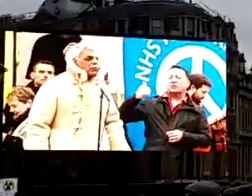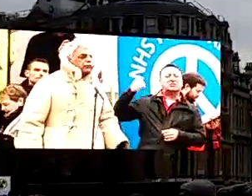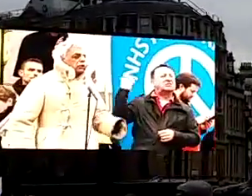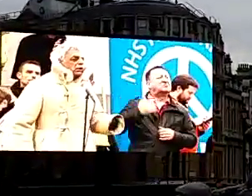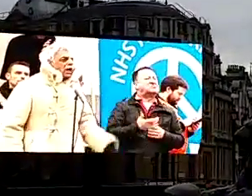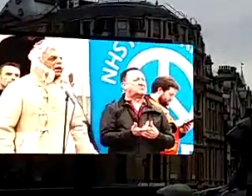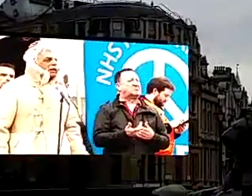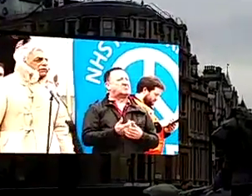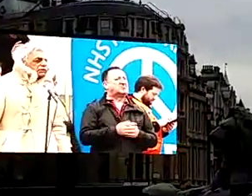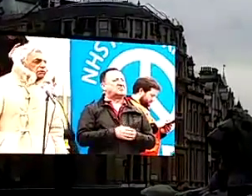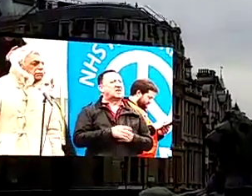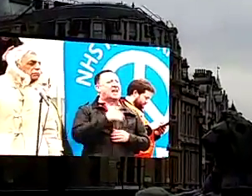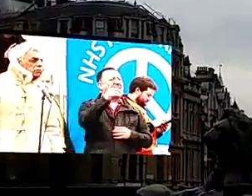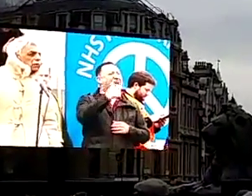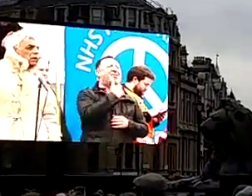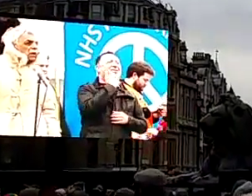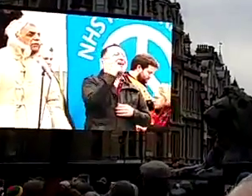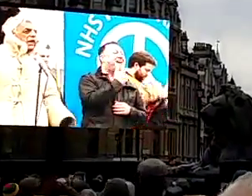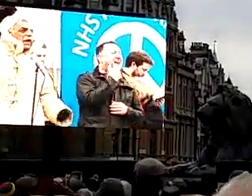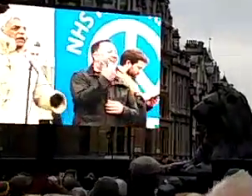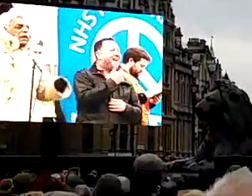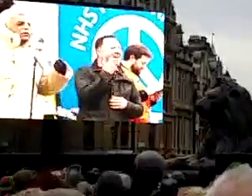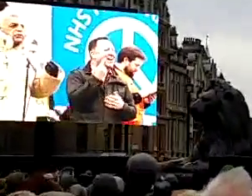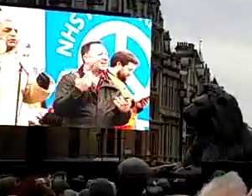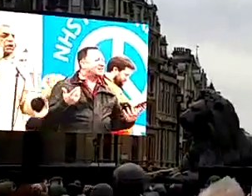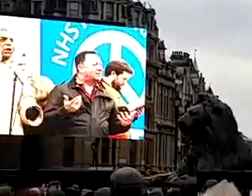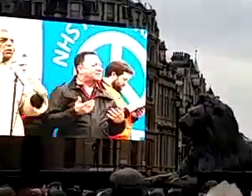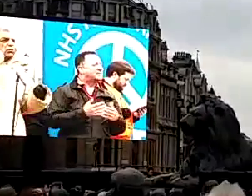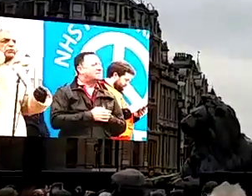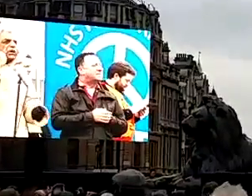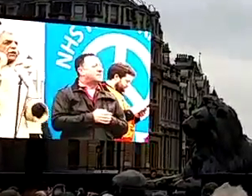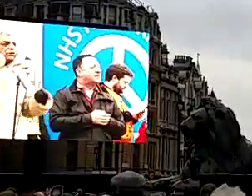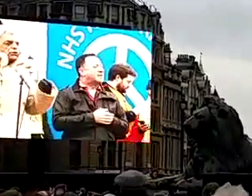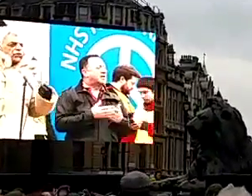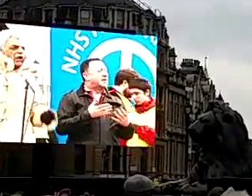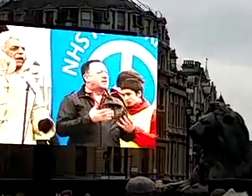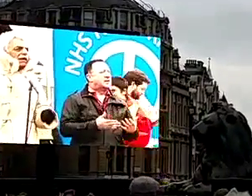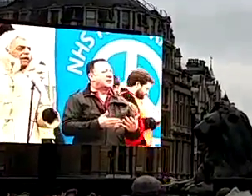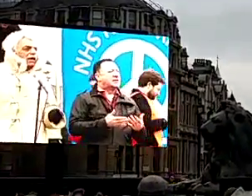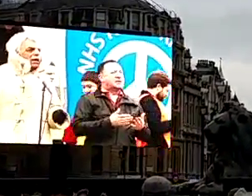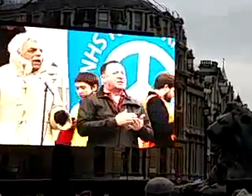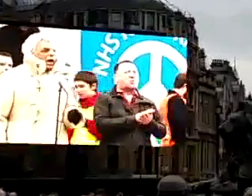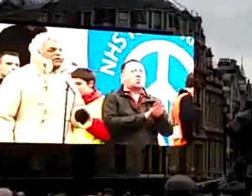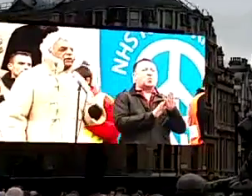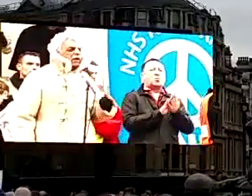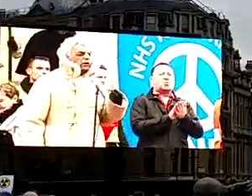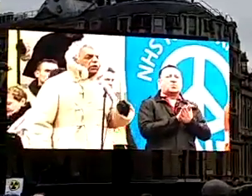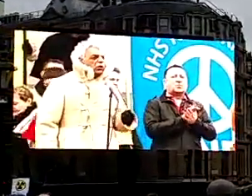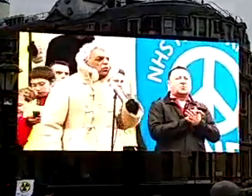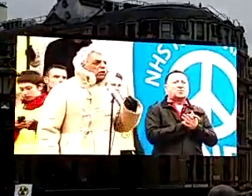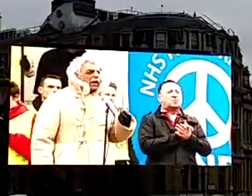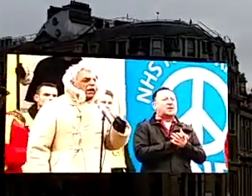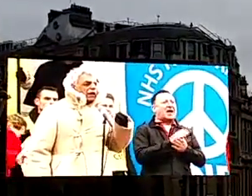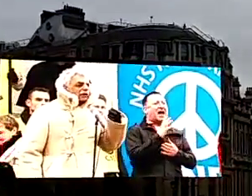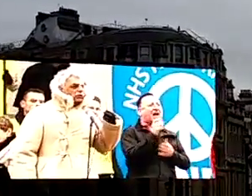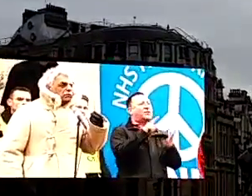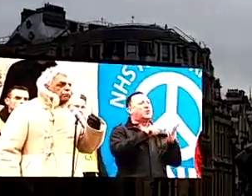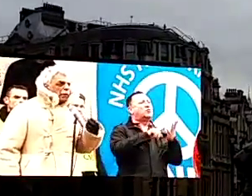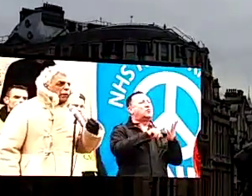to mouth lies. There is no such thing as a